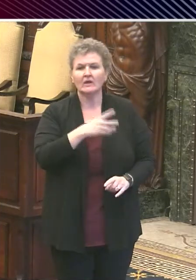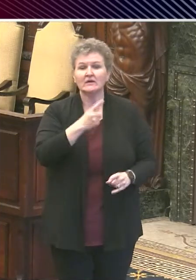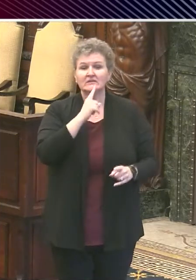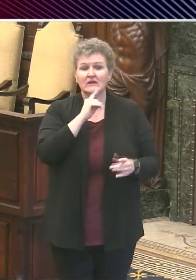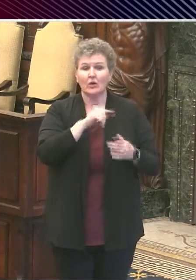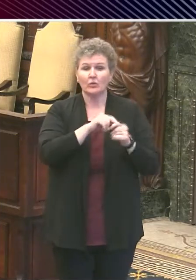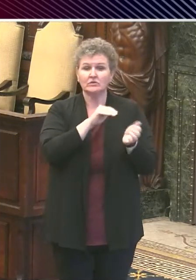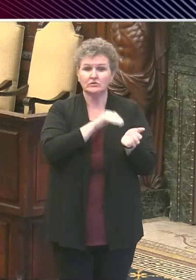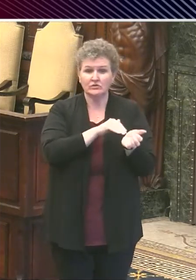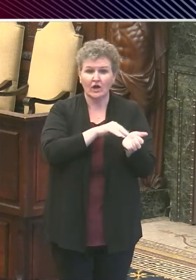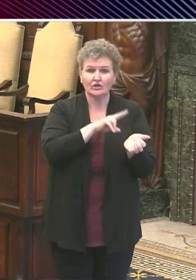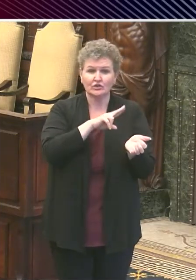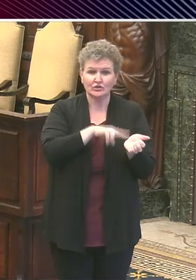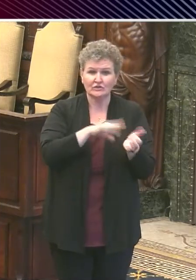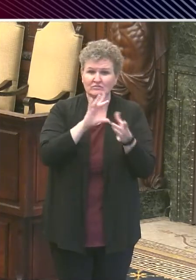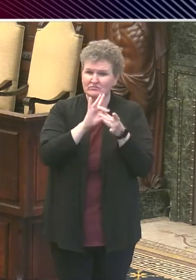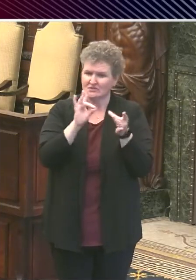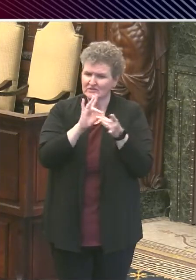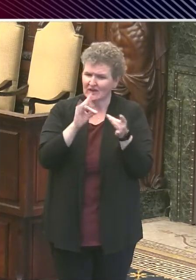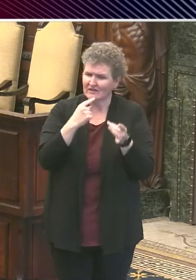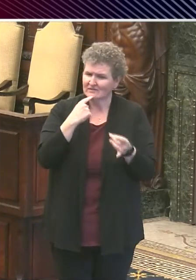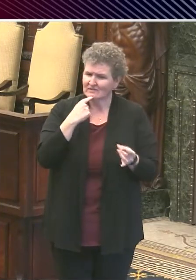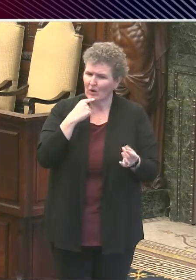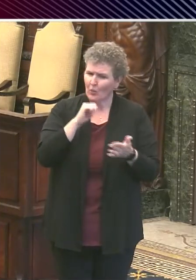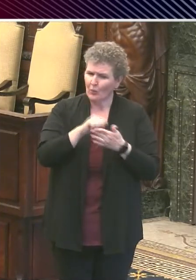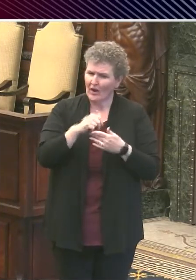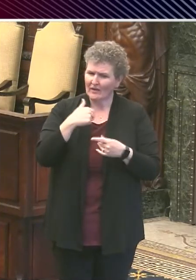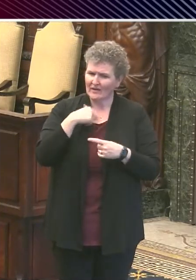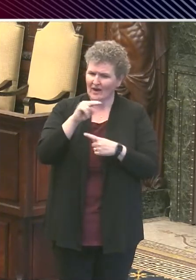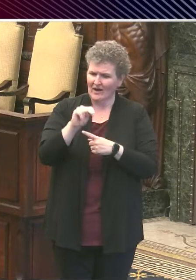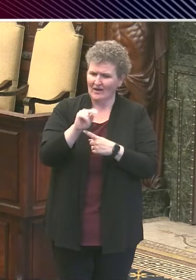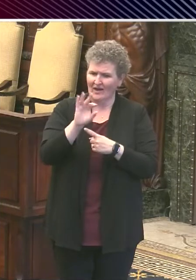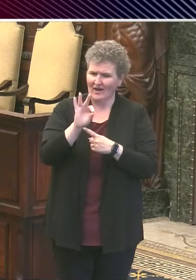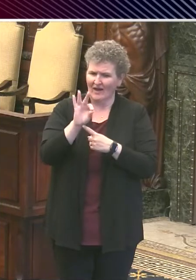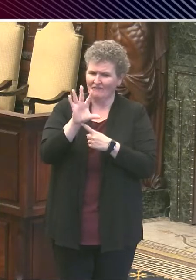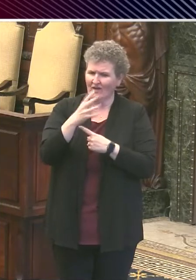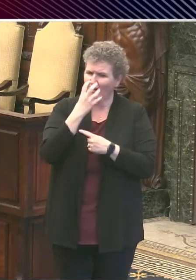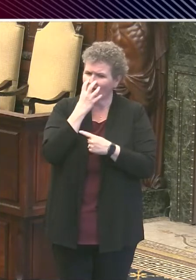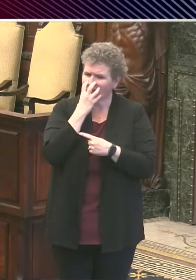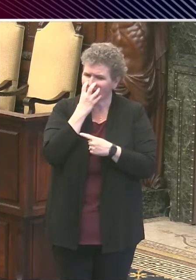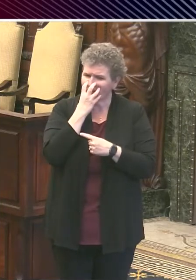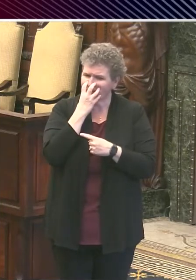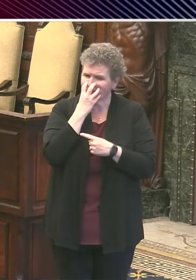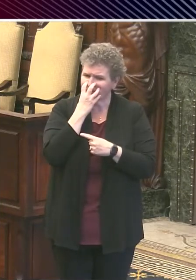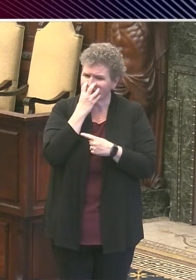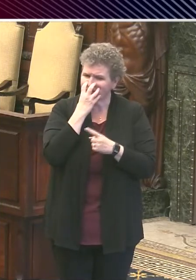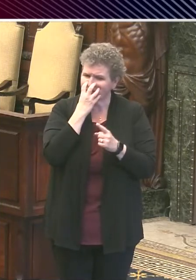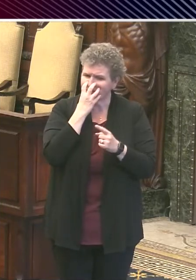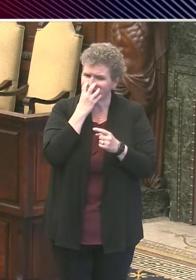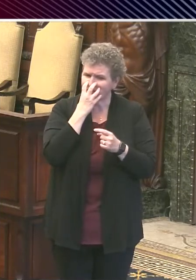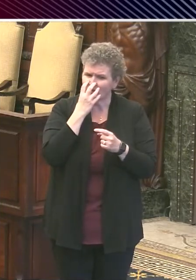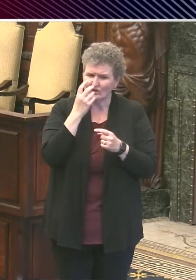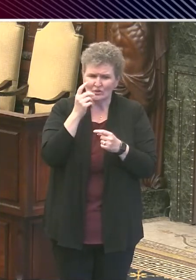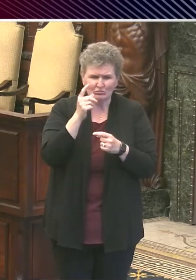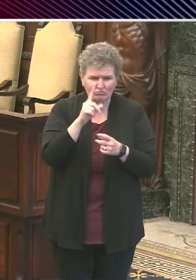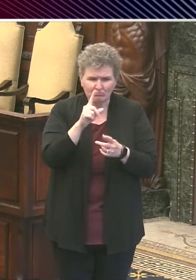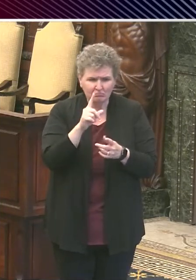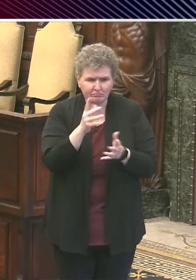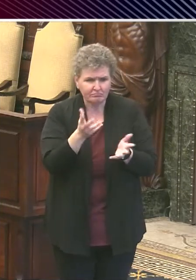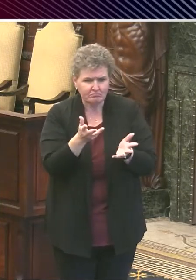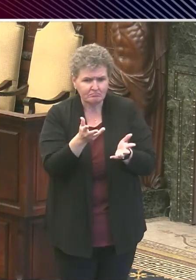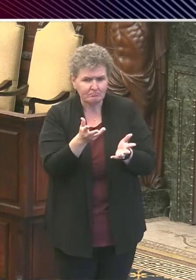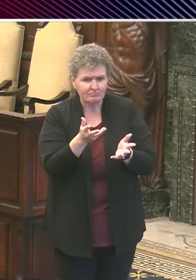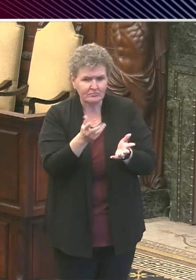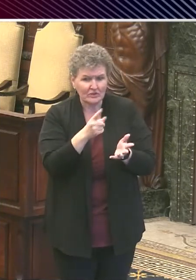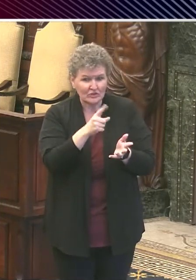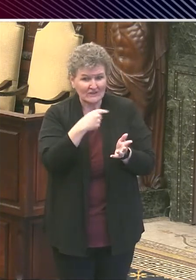now, as well as the N95 masks, and they say that the test results that they're submitting are taking a week or longer,